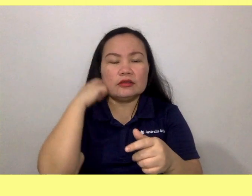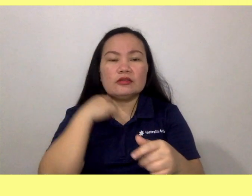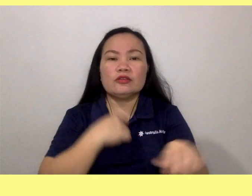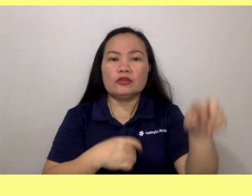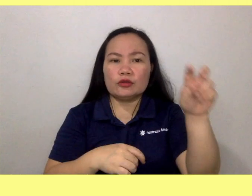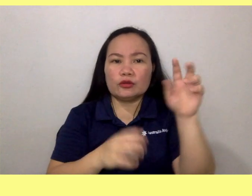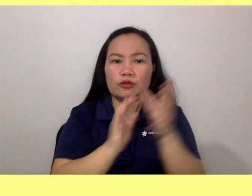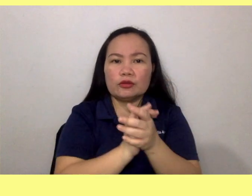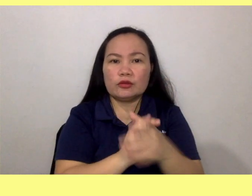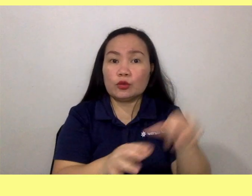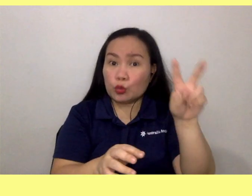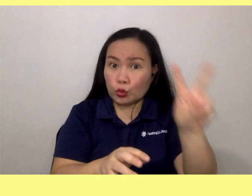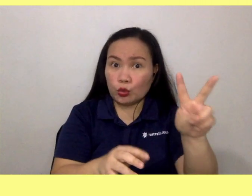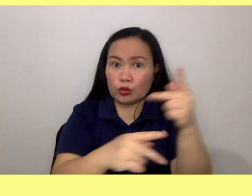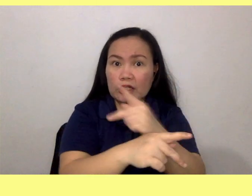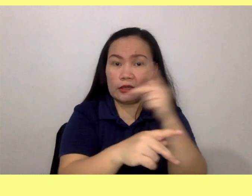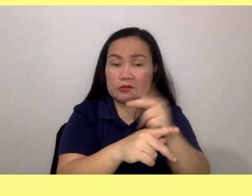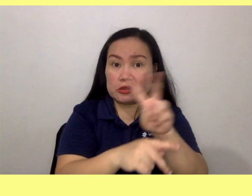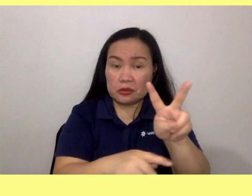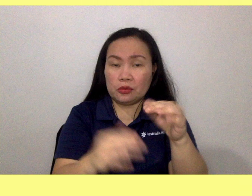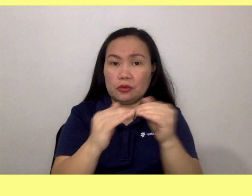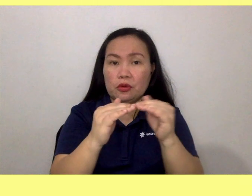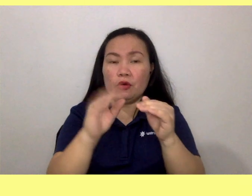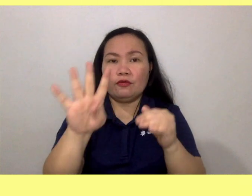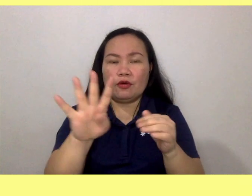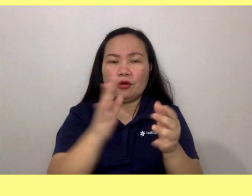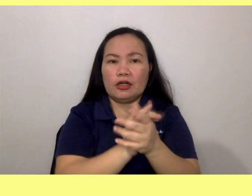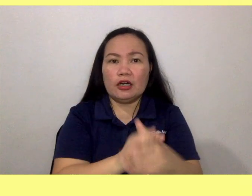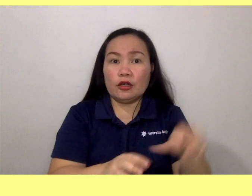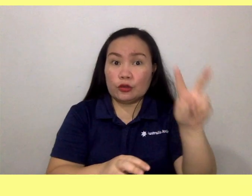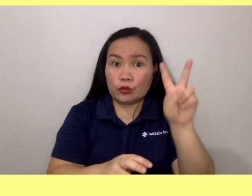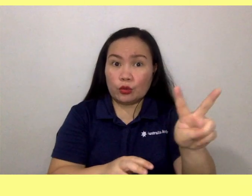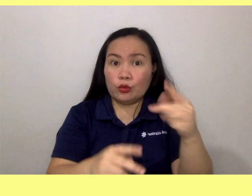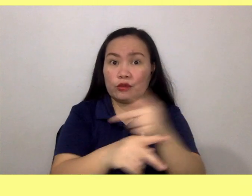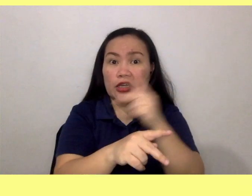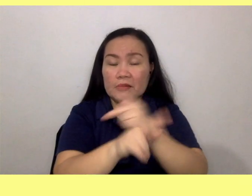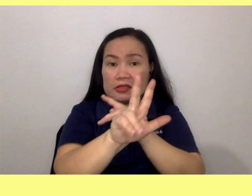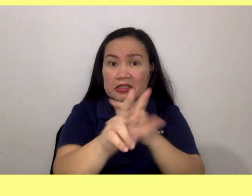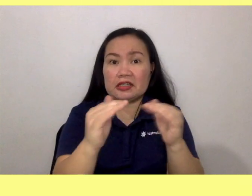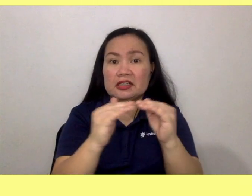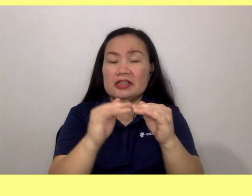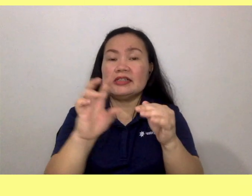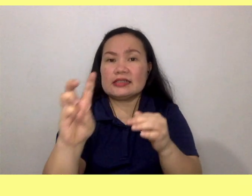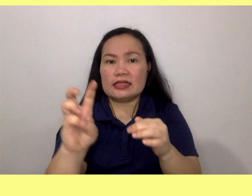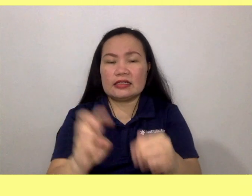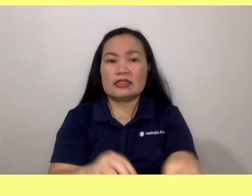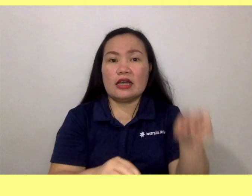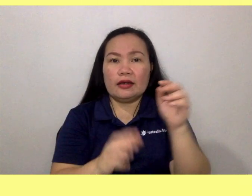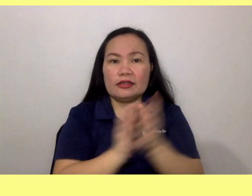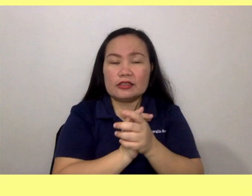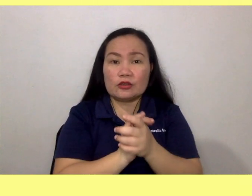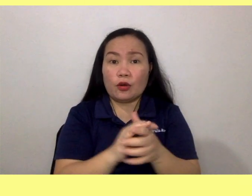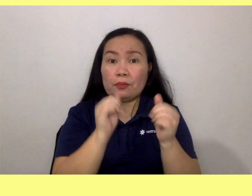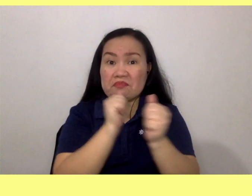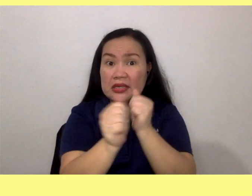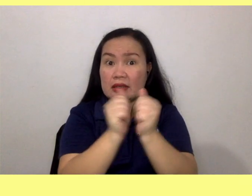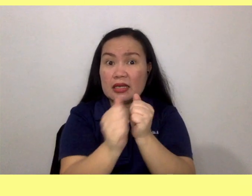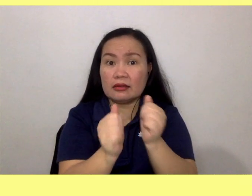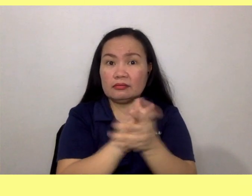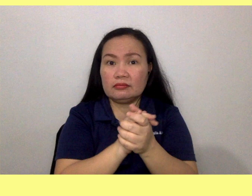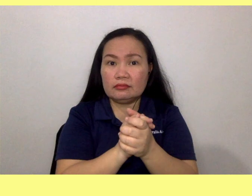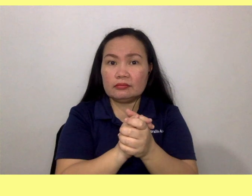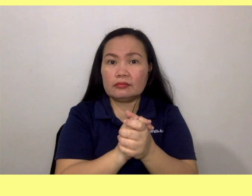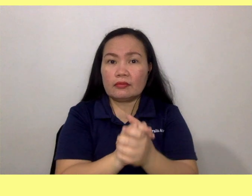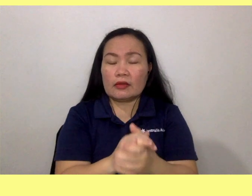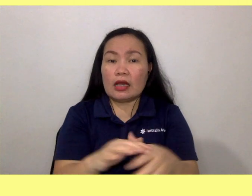2. 2 times 2 is 4. Okay? 2 times 3 ay 6. So, ibig